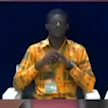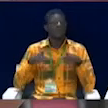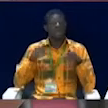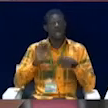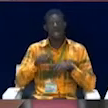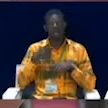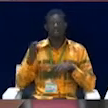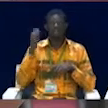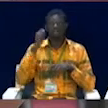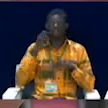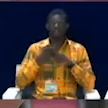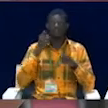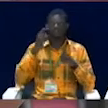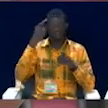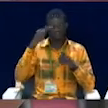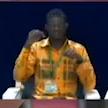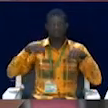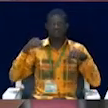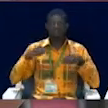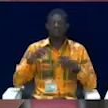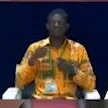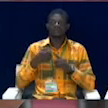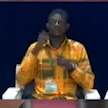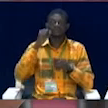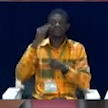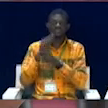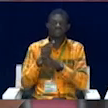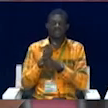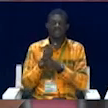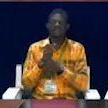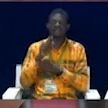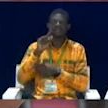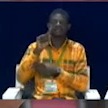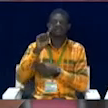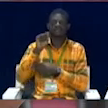Another testimony for tonight is from